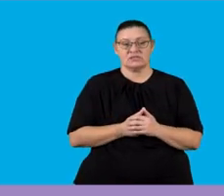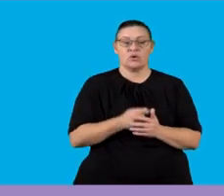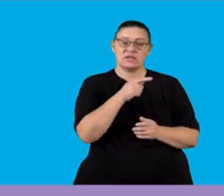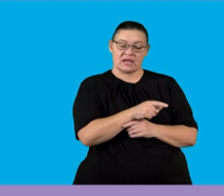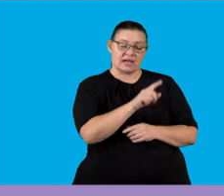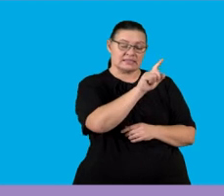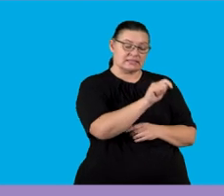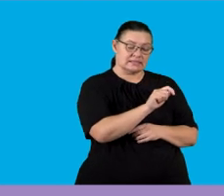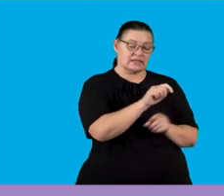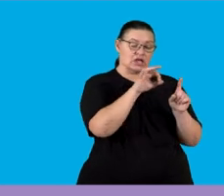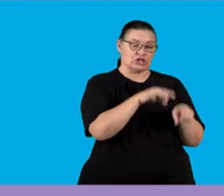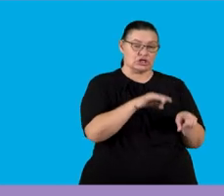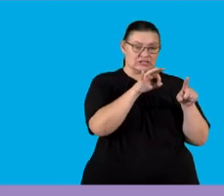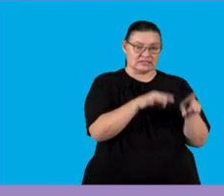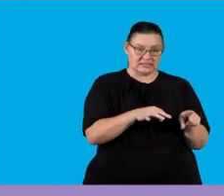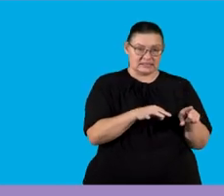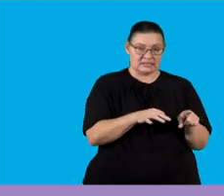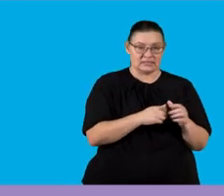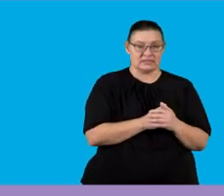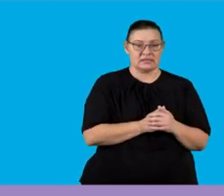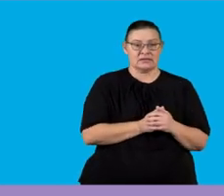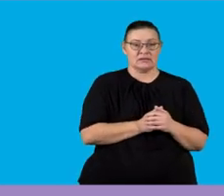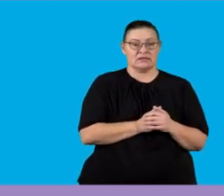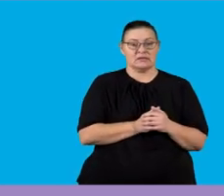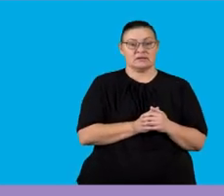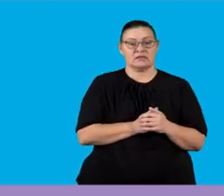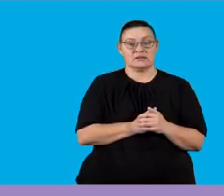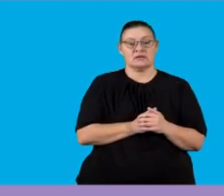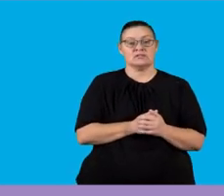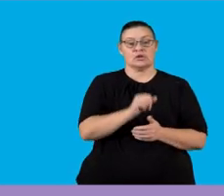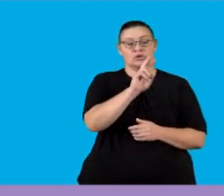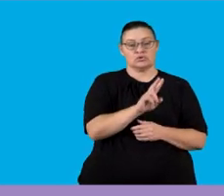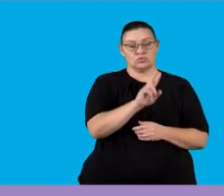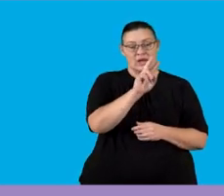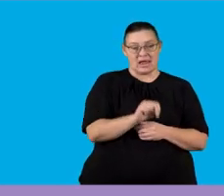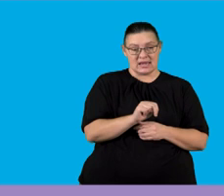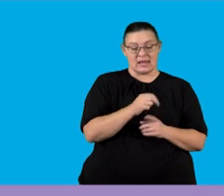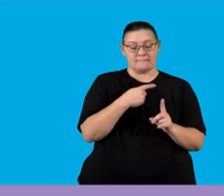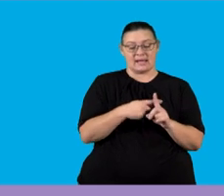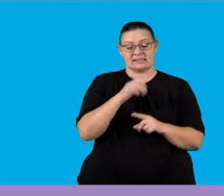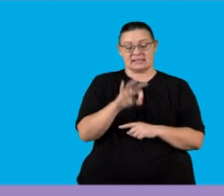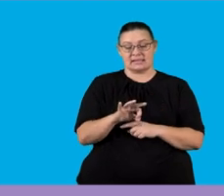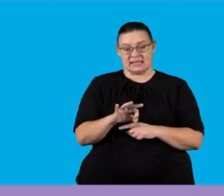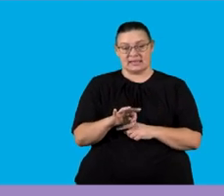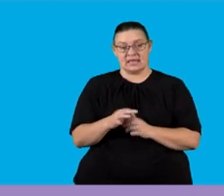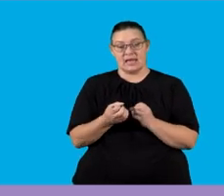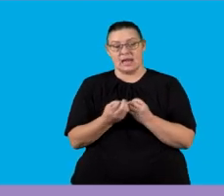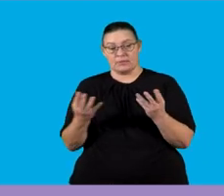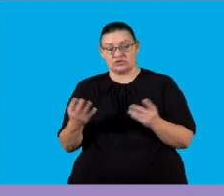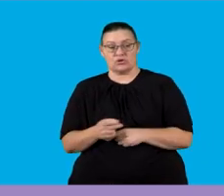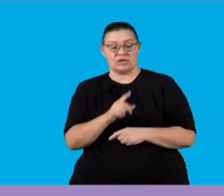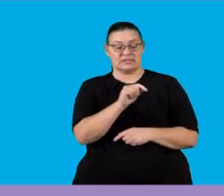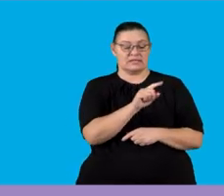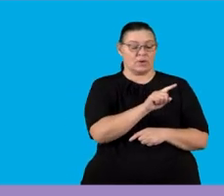the 13th rule means our term number is 13. So we are going to multiply our constant difference with our term